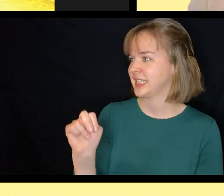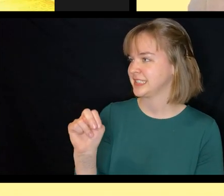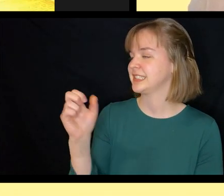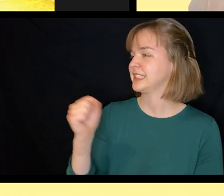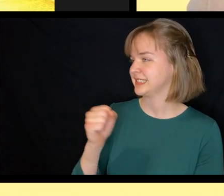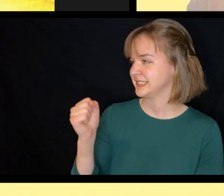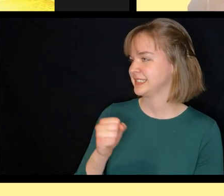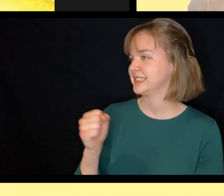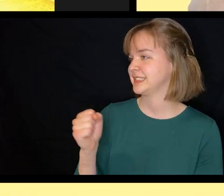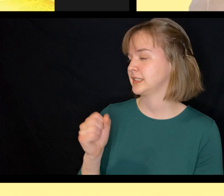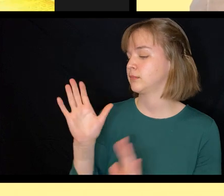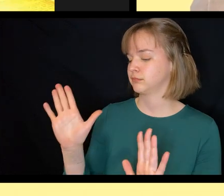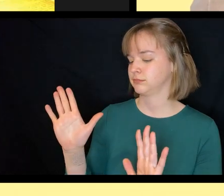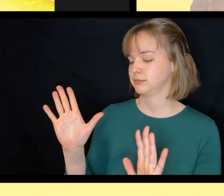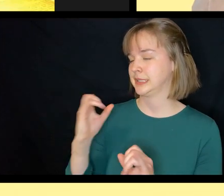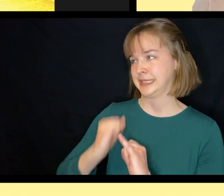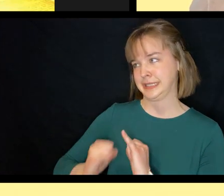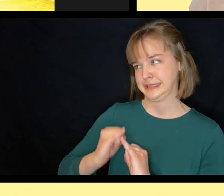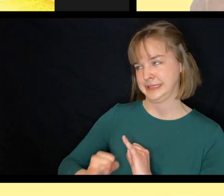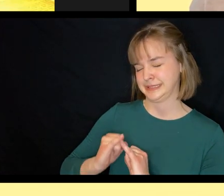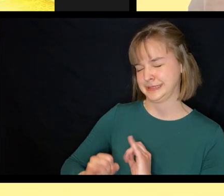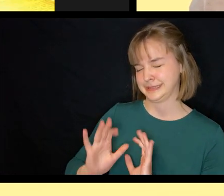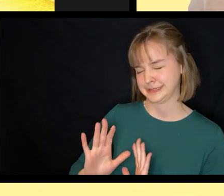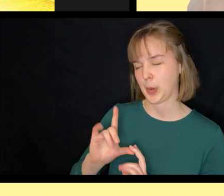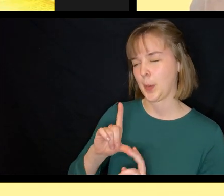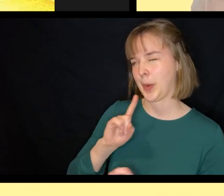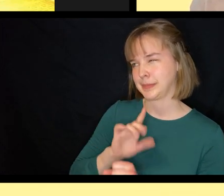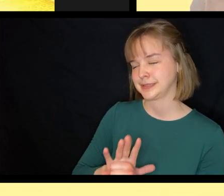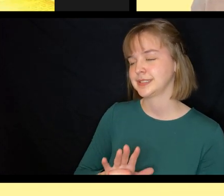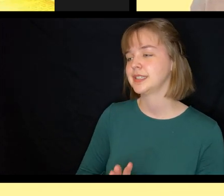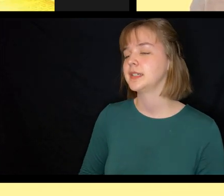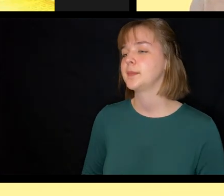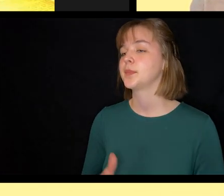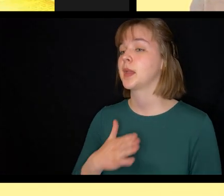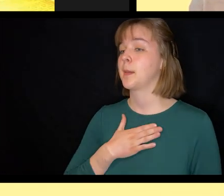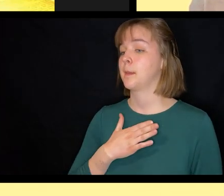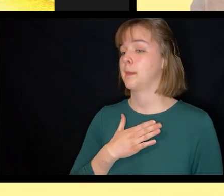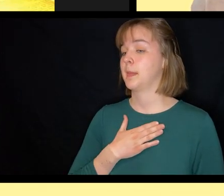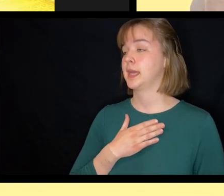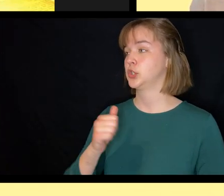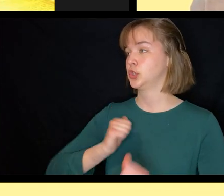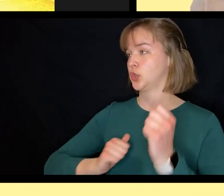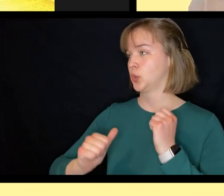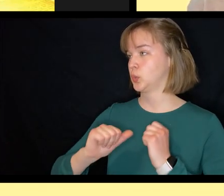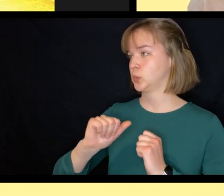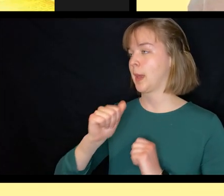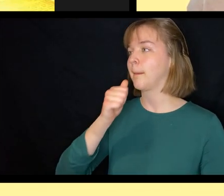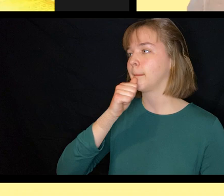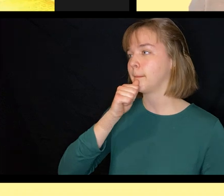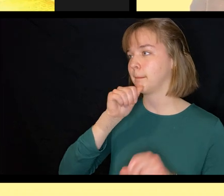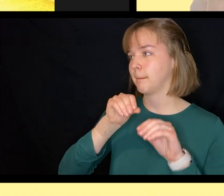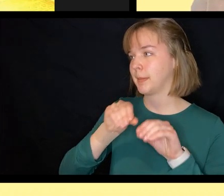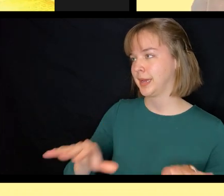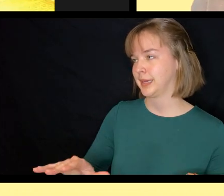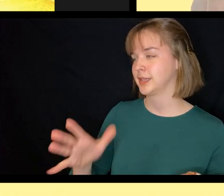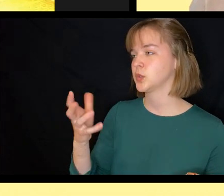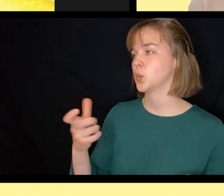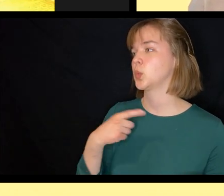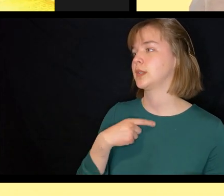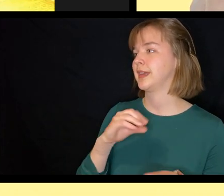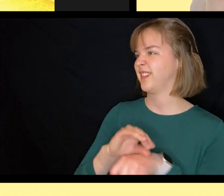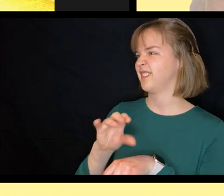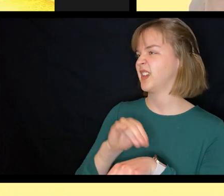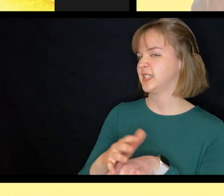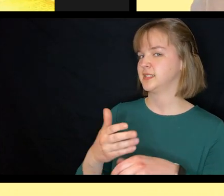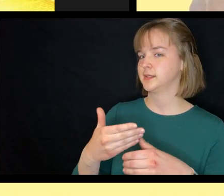fun. Yeah, for sure. Okay, cool. Last question. I always end my shows on advice. So what is one piece